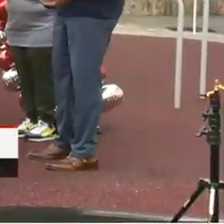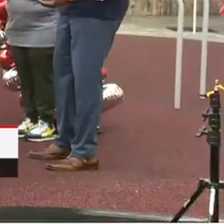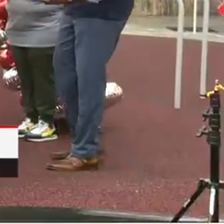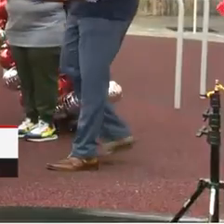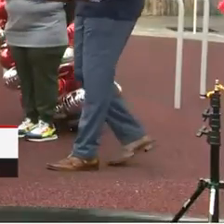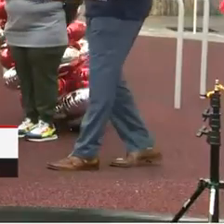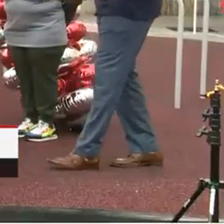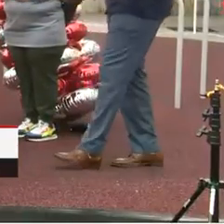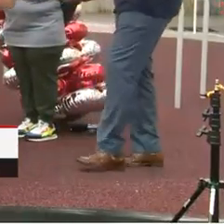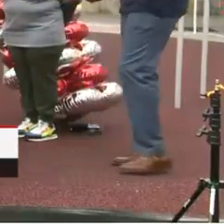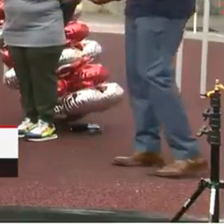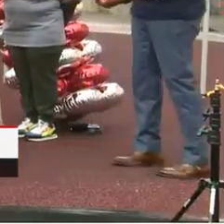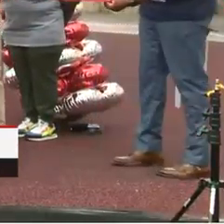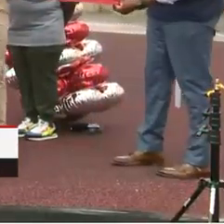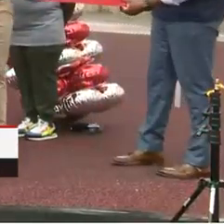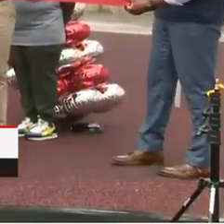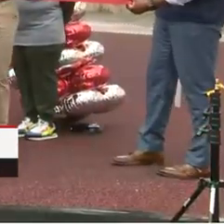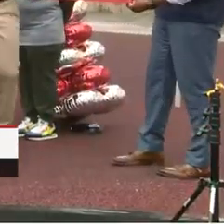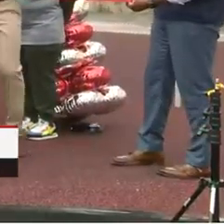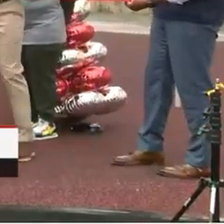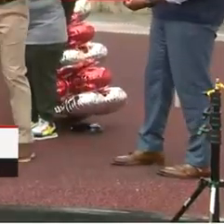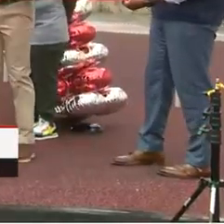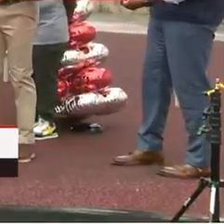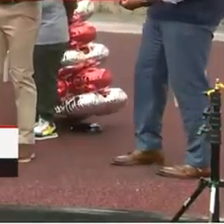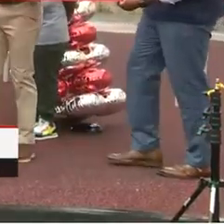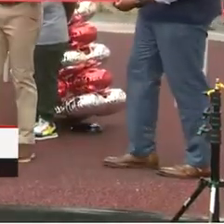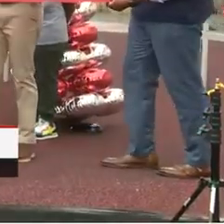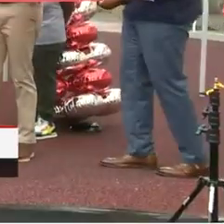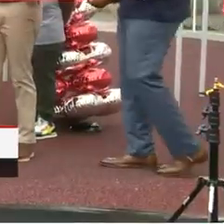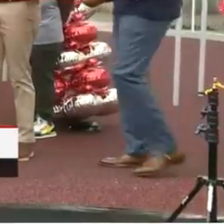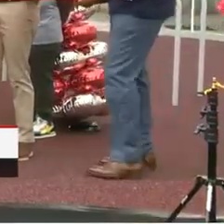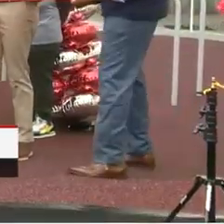Doing a demo, but we're not. We can't come back.